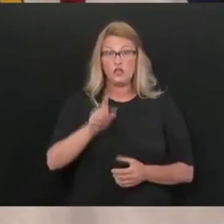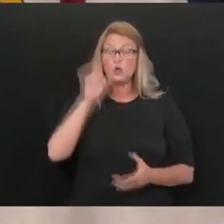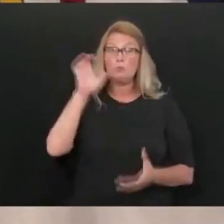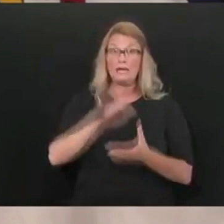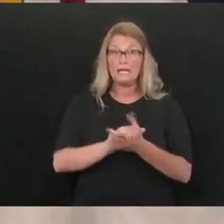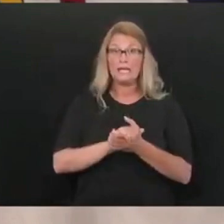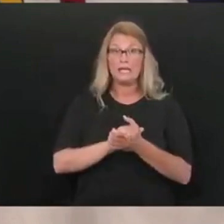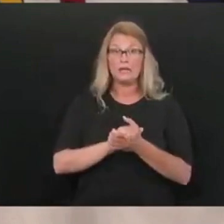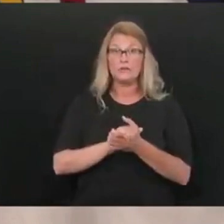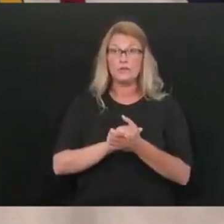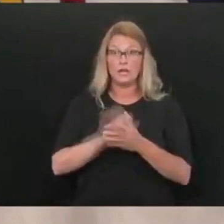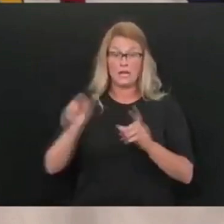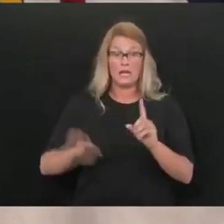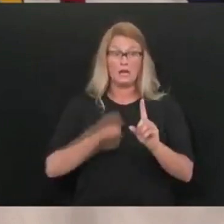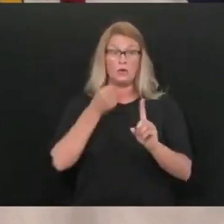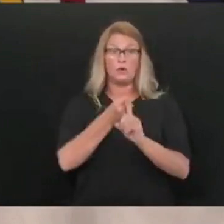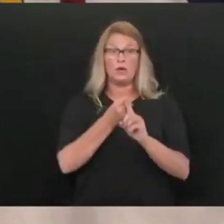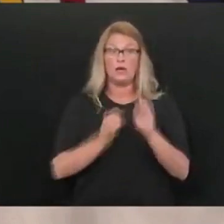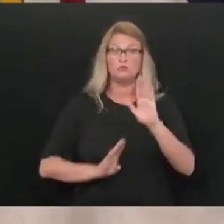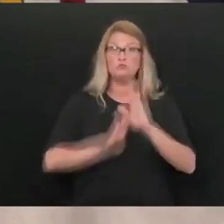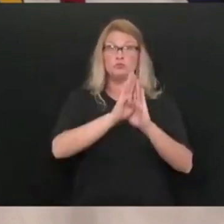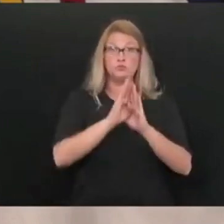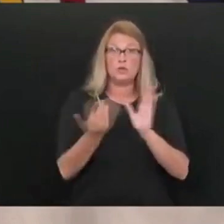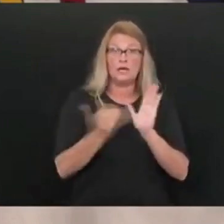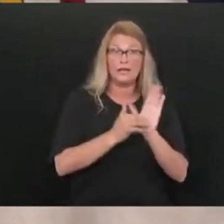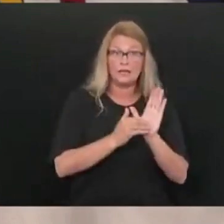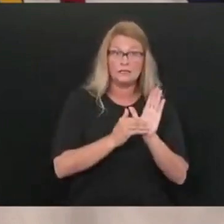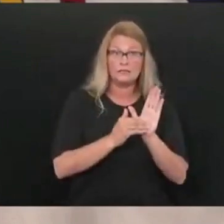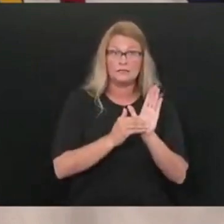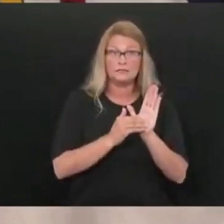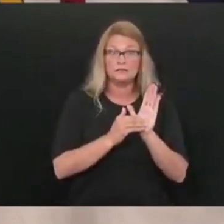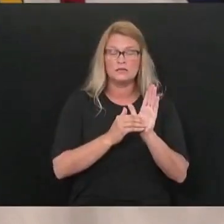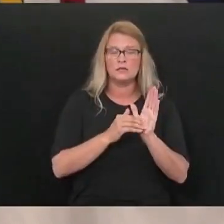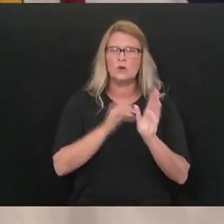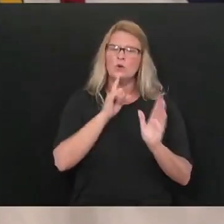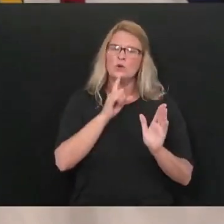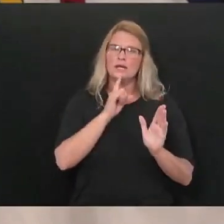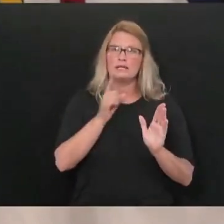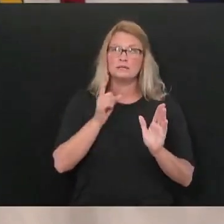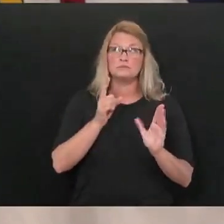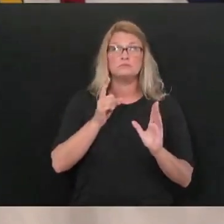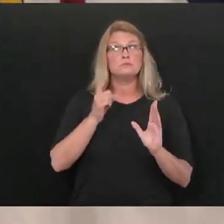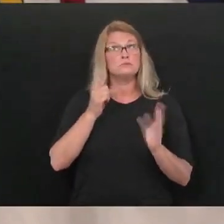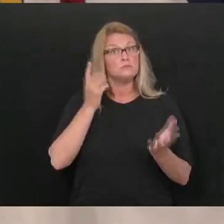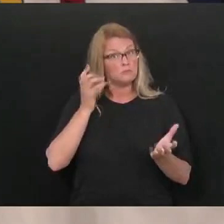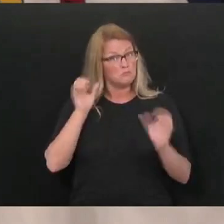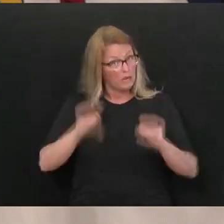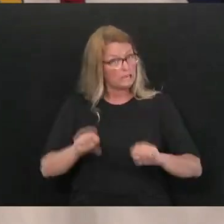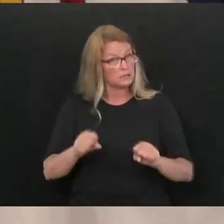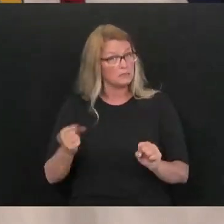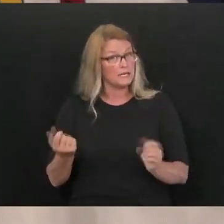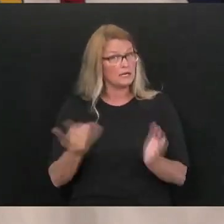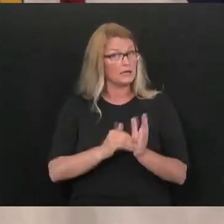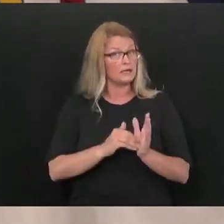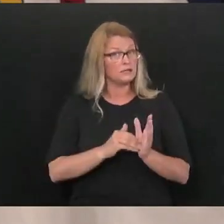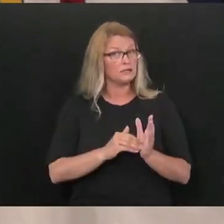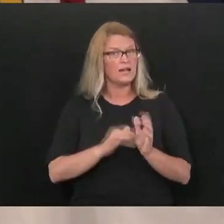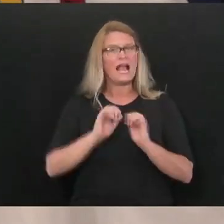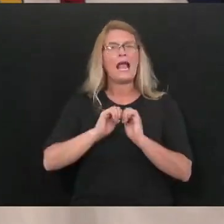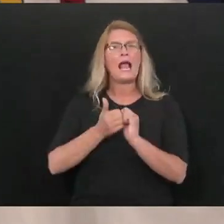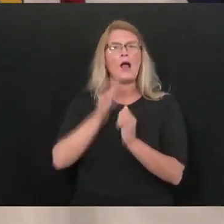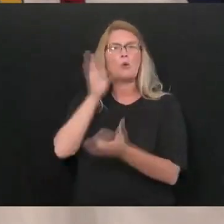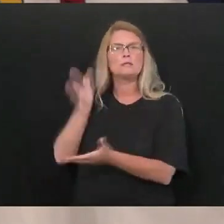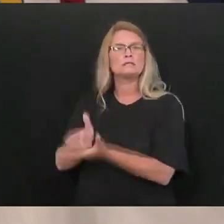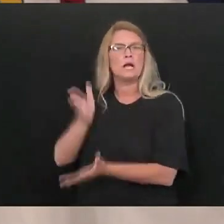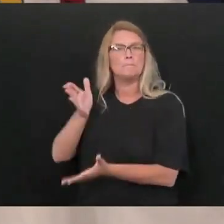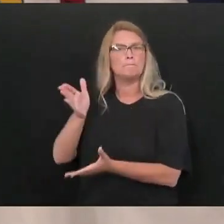it doesn't flow in the winds, but just as a concept that it's coming, how are you going to stop it, West